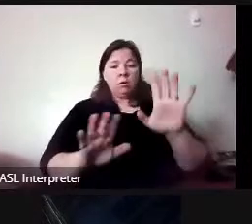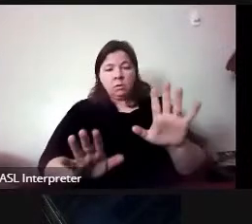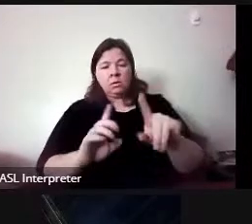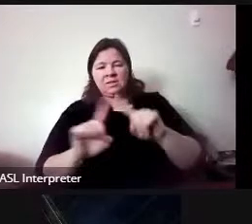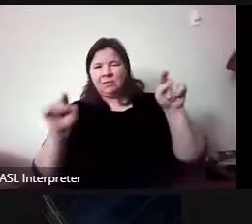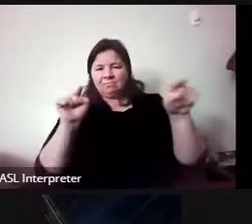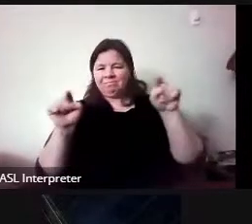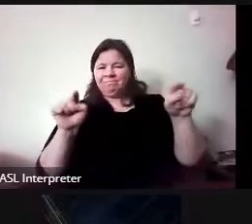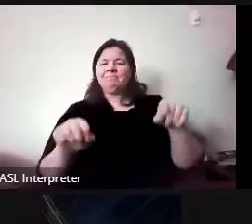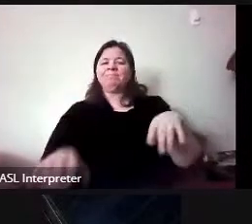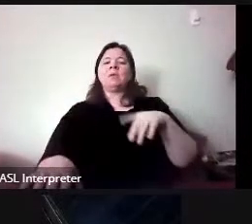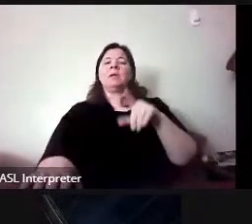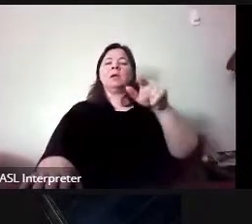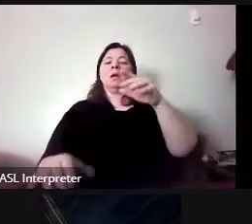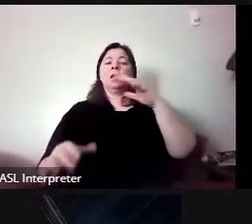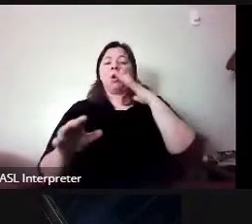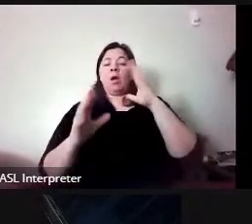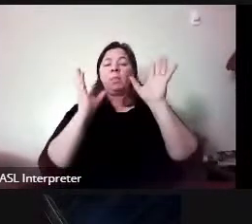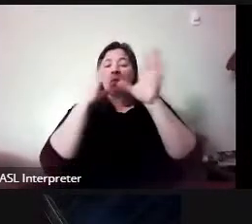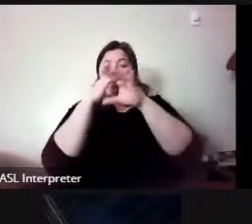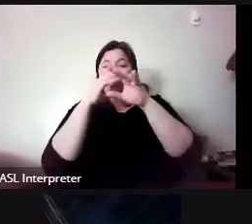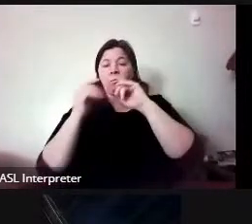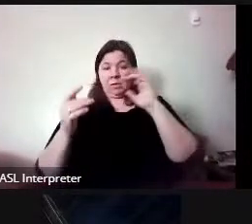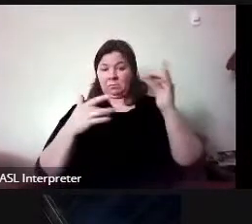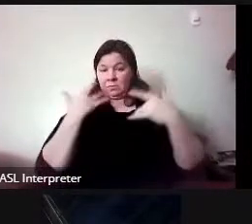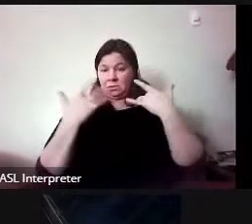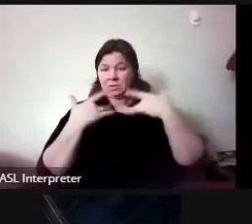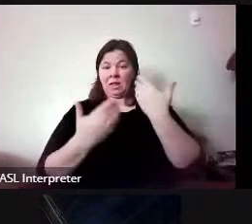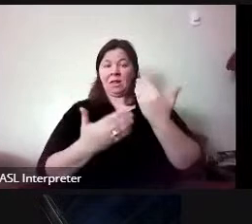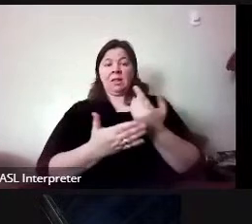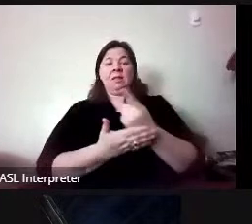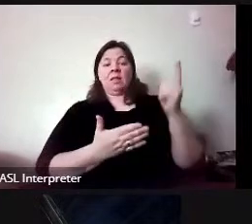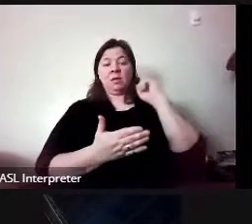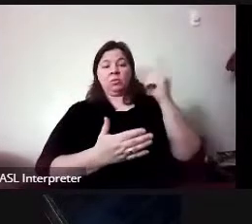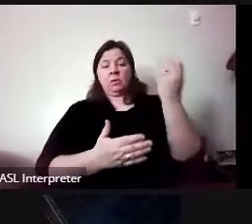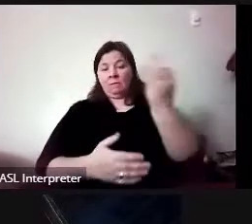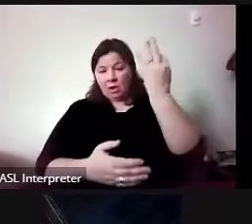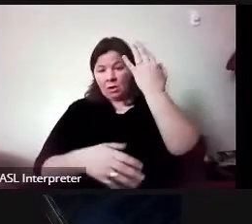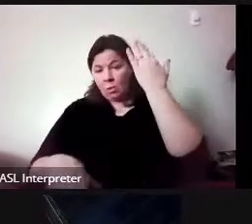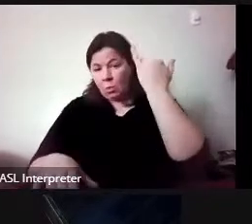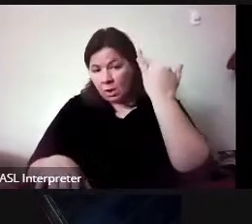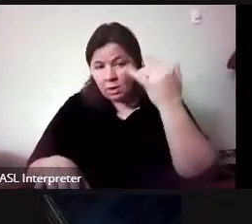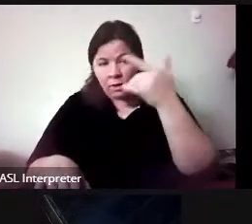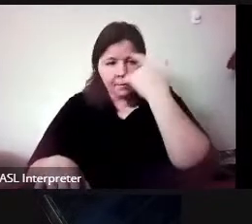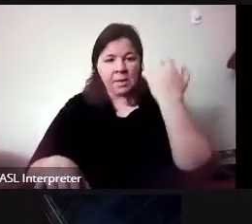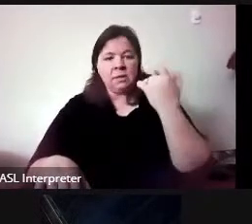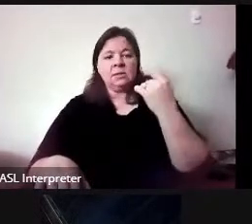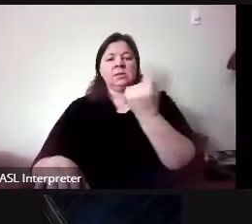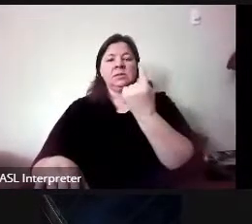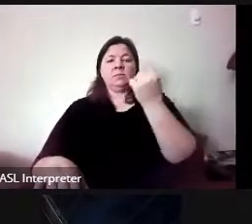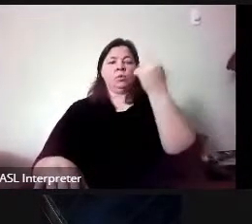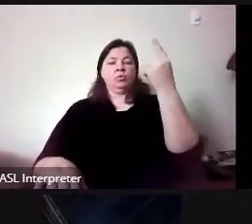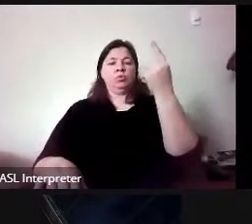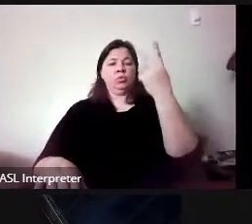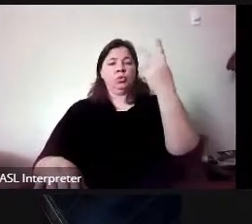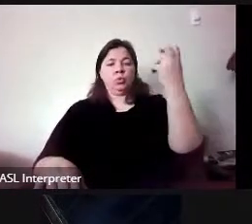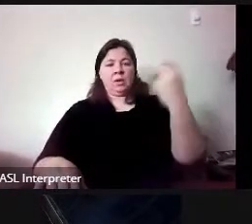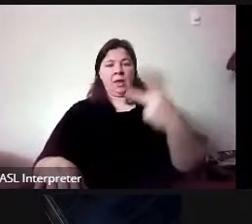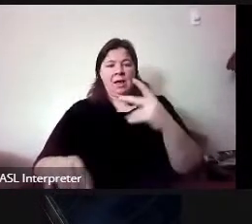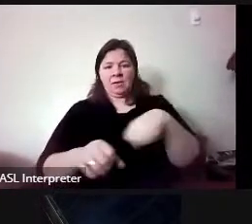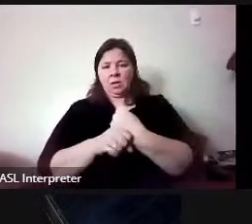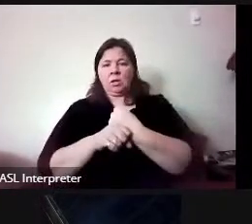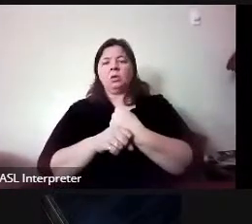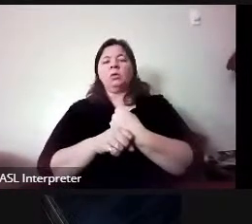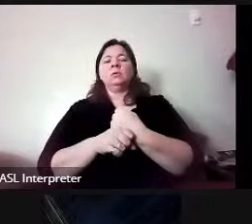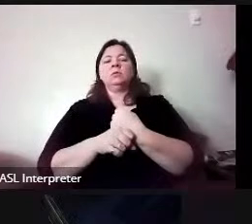everybody heard who was on the webinar, was very excited last Friday. Why? Because this is something, like I said, 2.5 years in the making. I